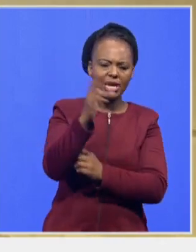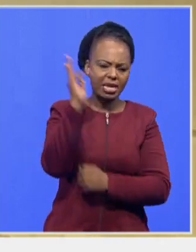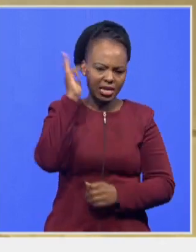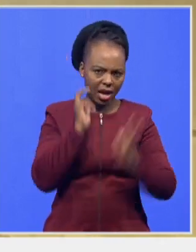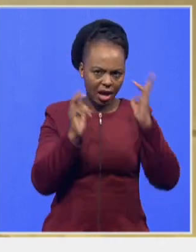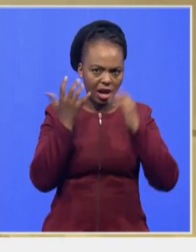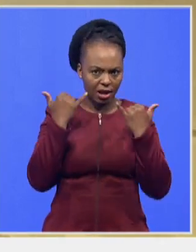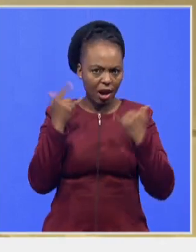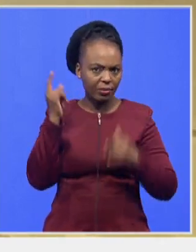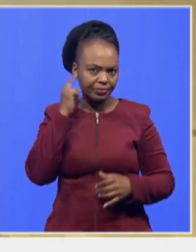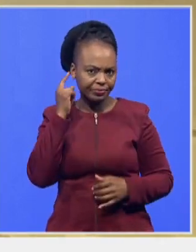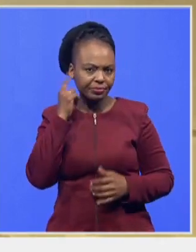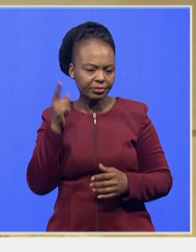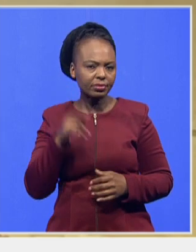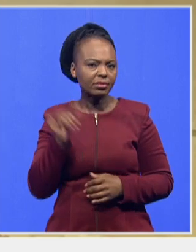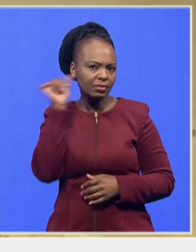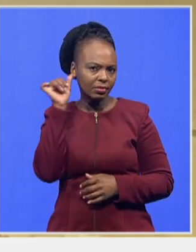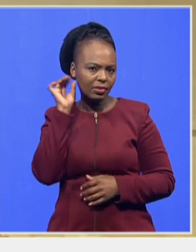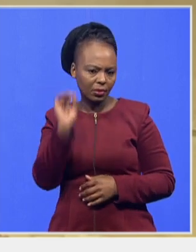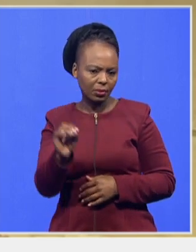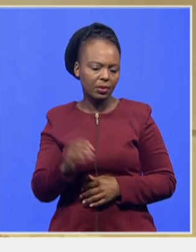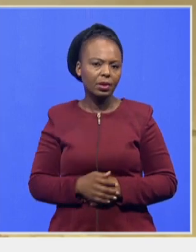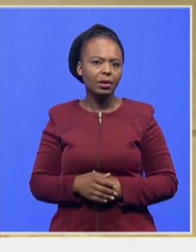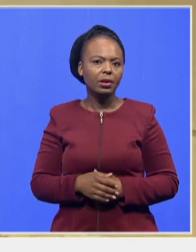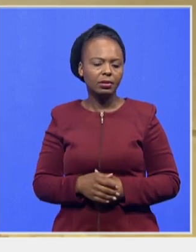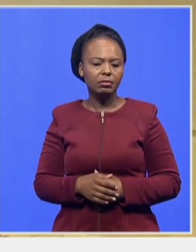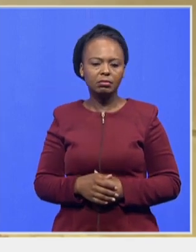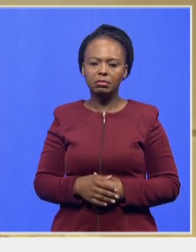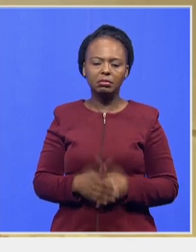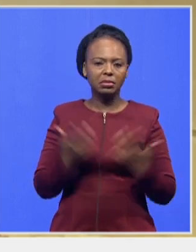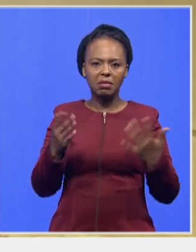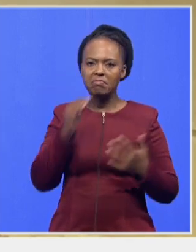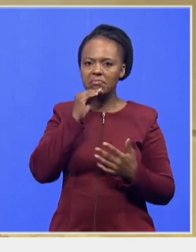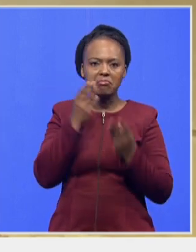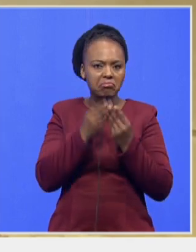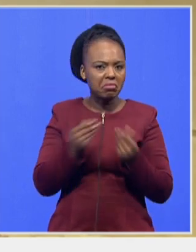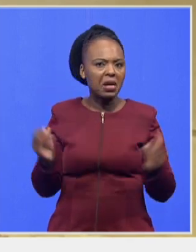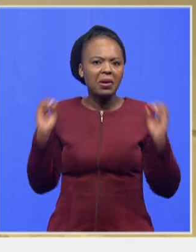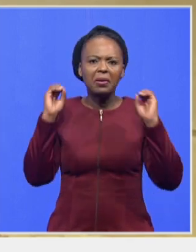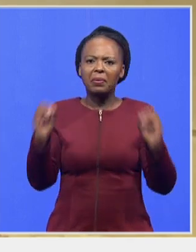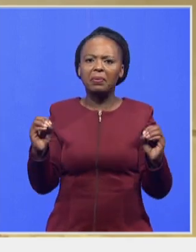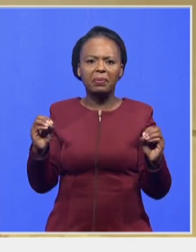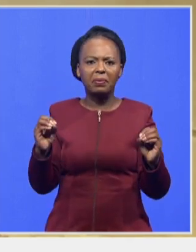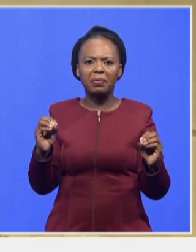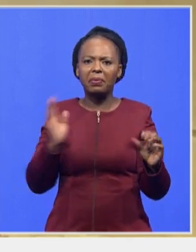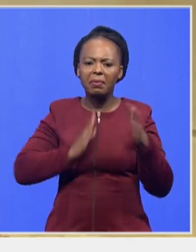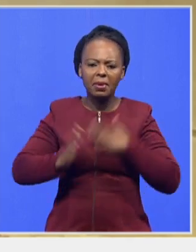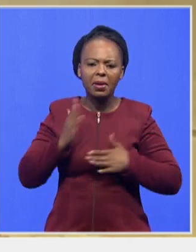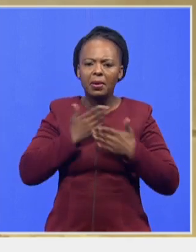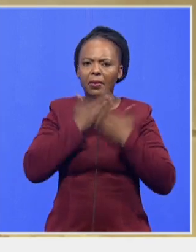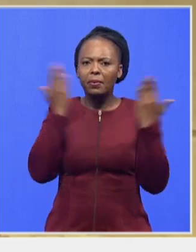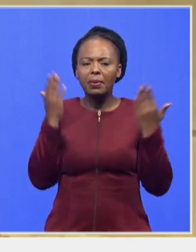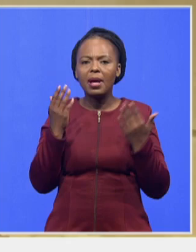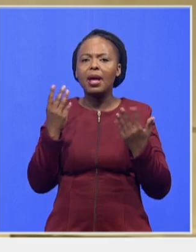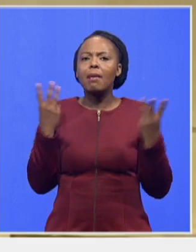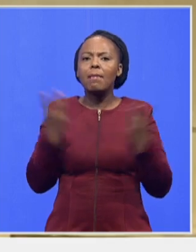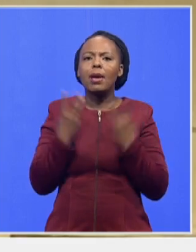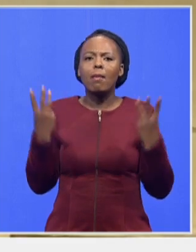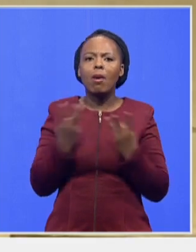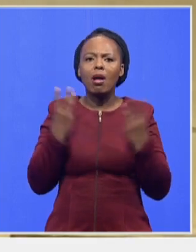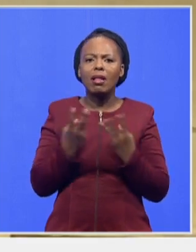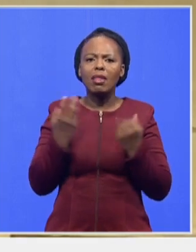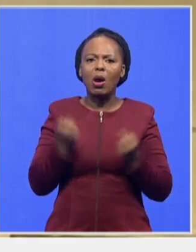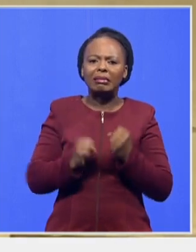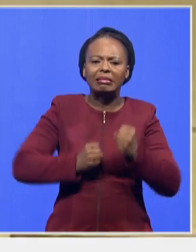situation is not going, it's not improving, and it's not getting any calmer. People are still suffering from power